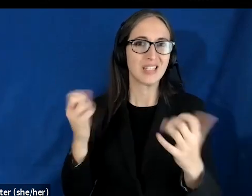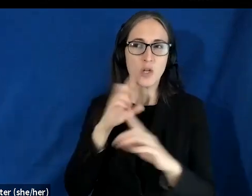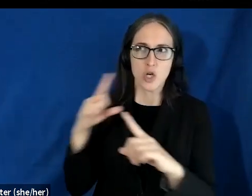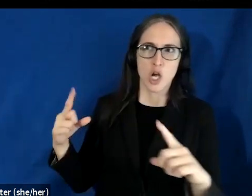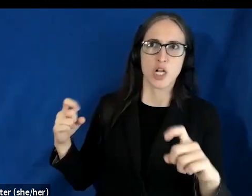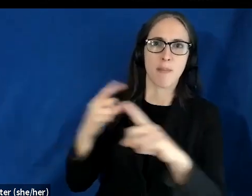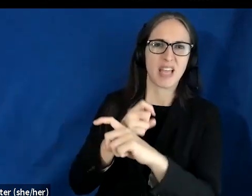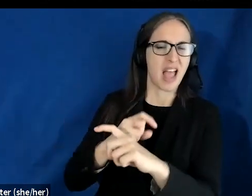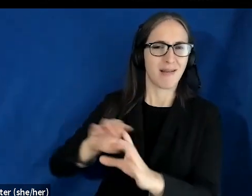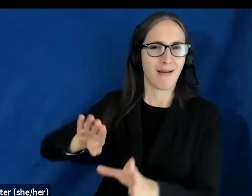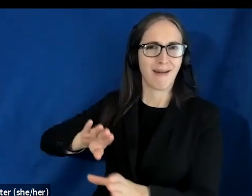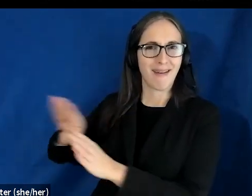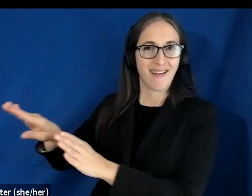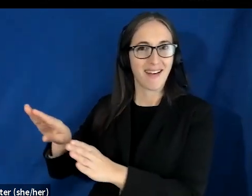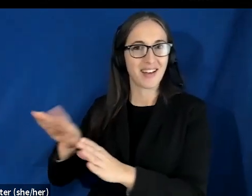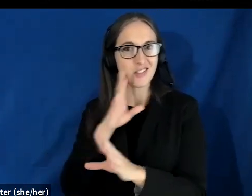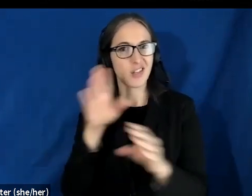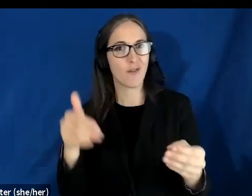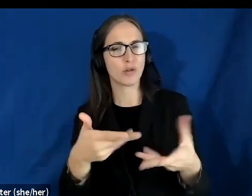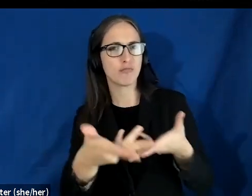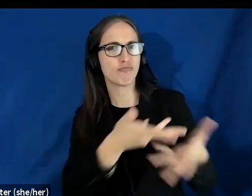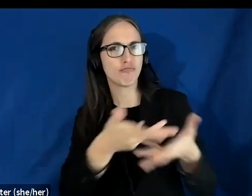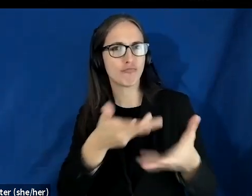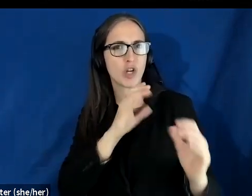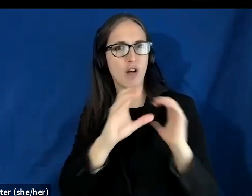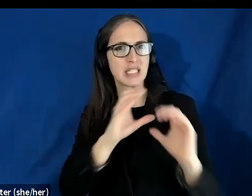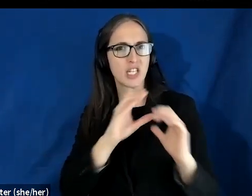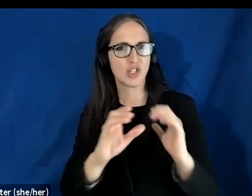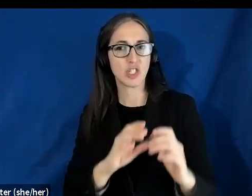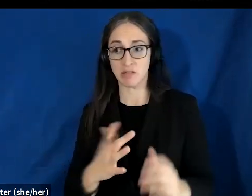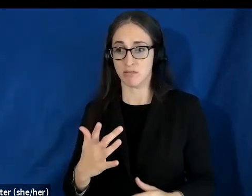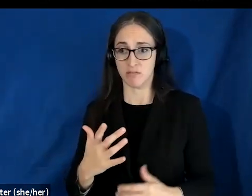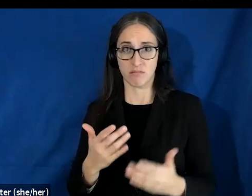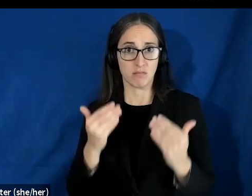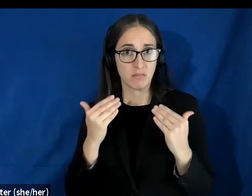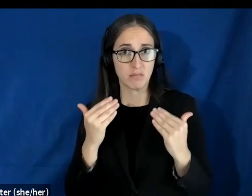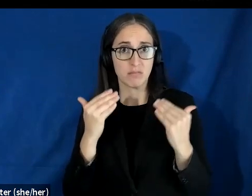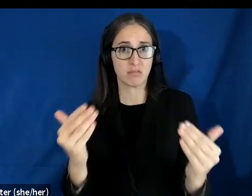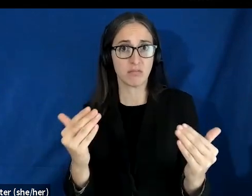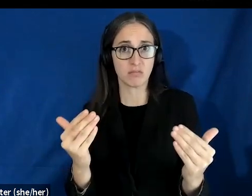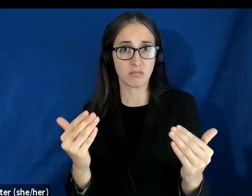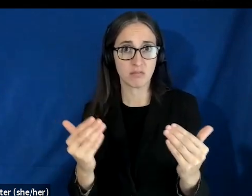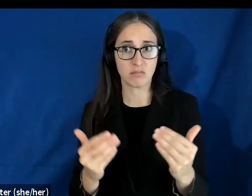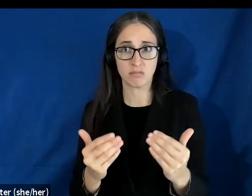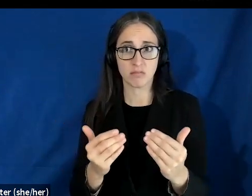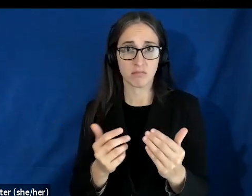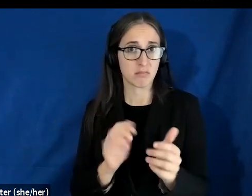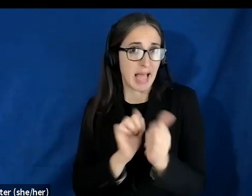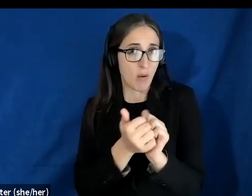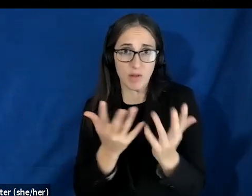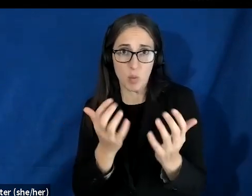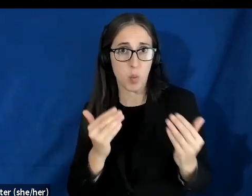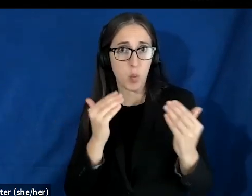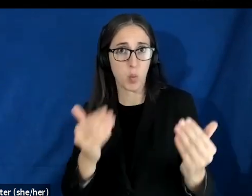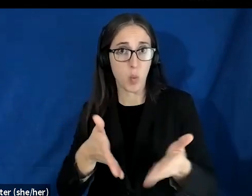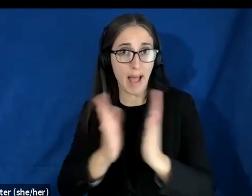just gonna have a conversation. Please feel free to, however is the method of asking questions.